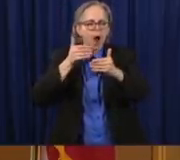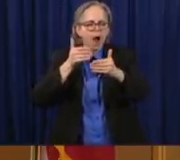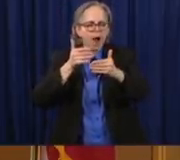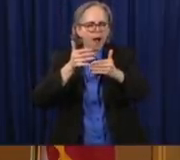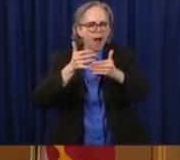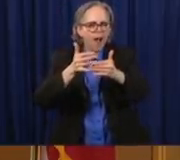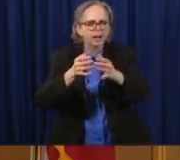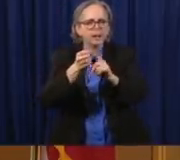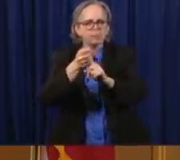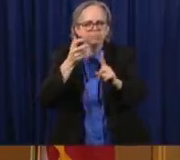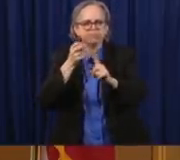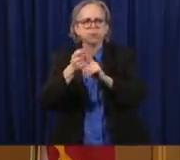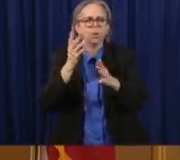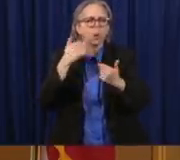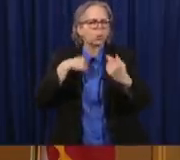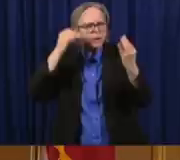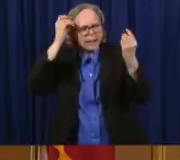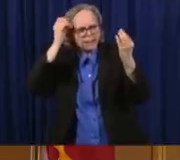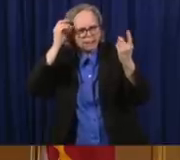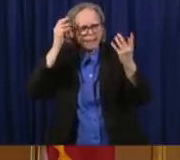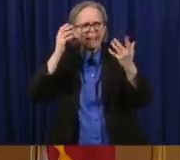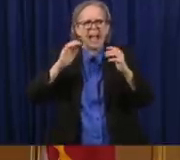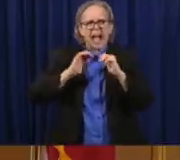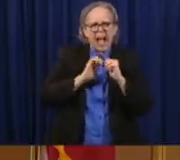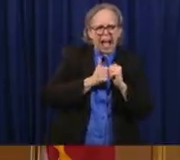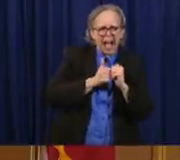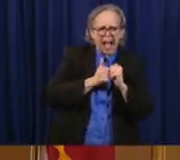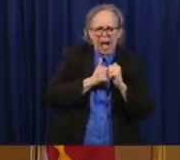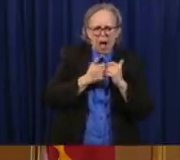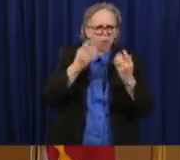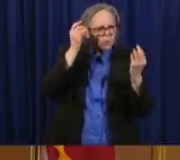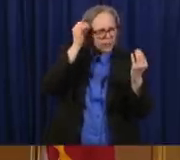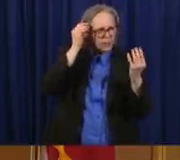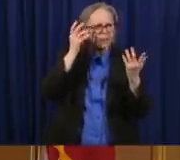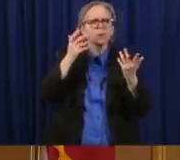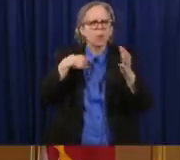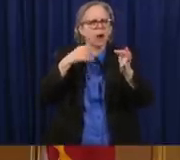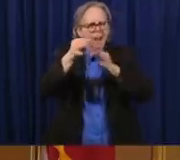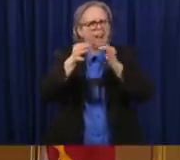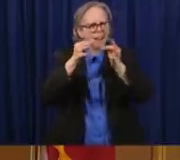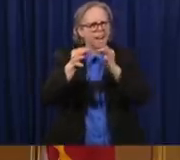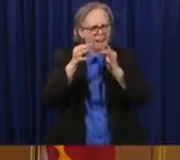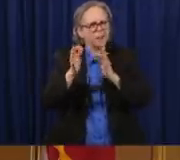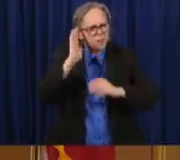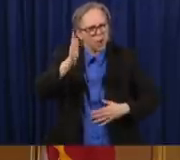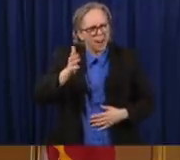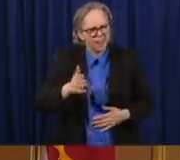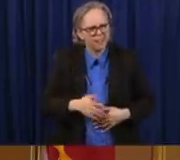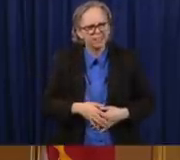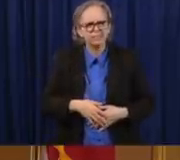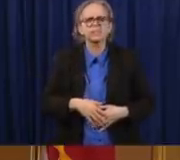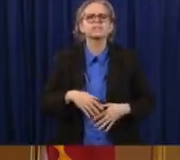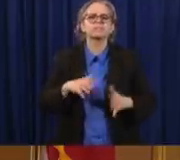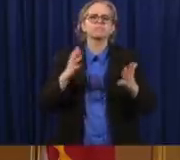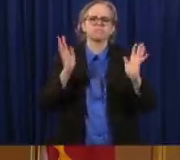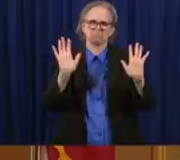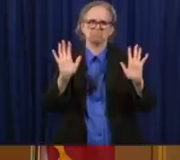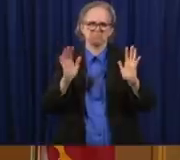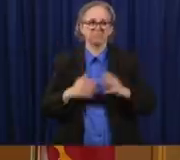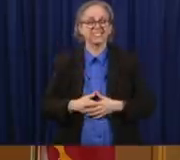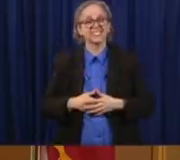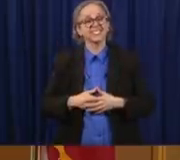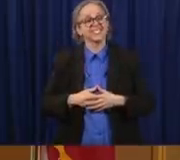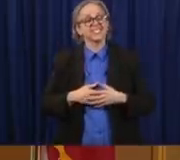we're thinking and how we're thinking this through, as we want to share that with all of you. As I said, I got